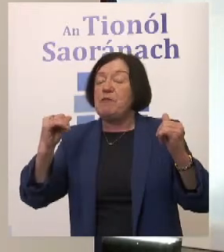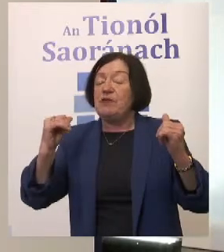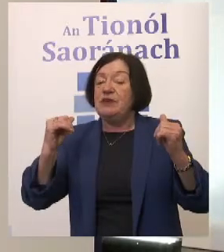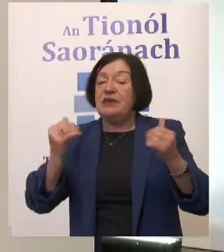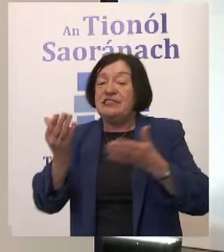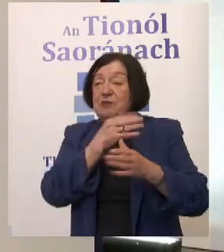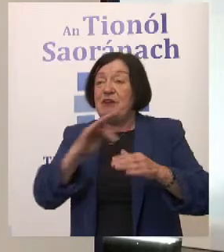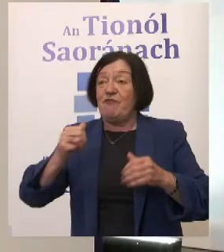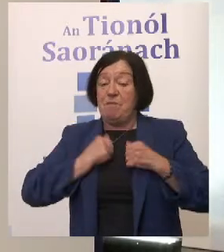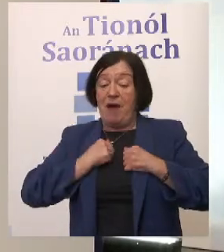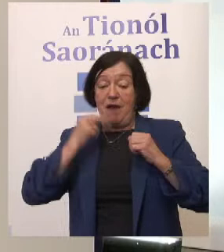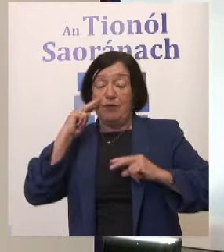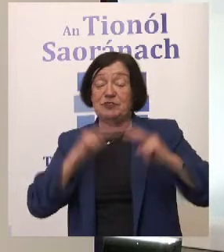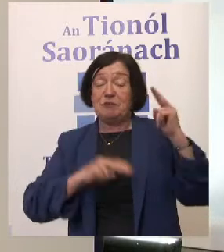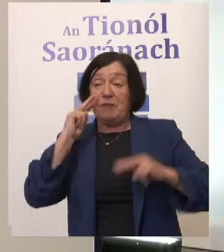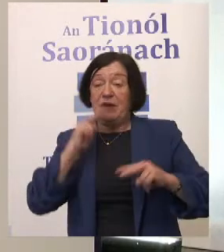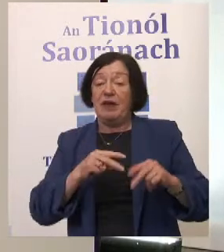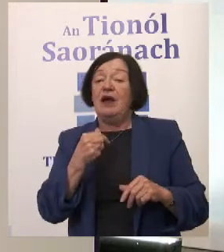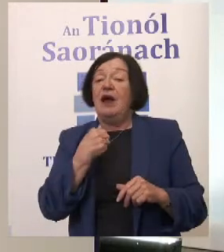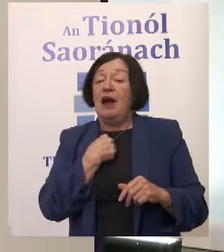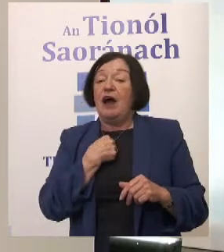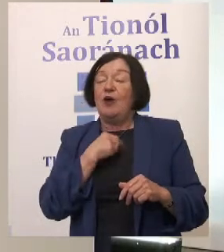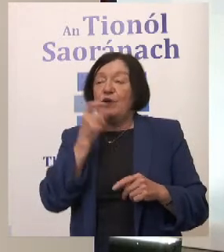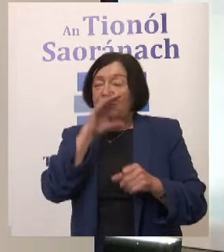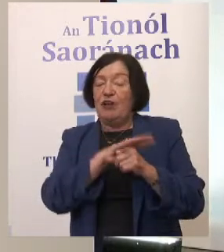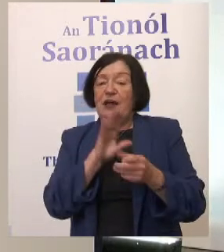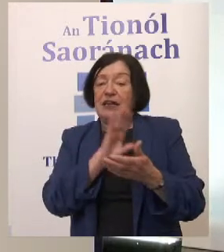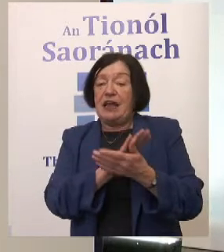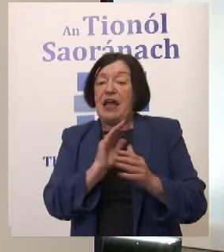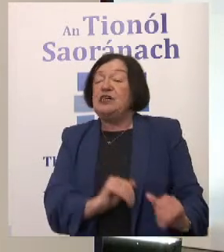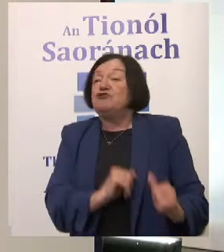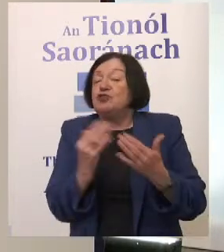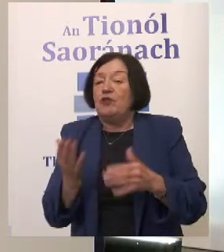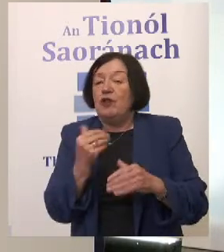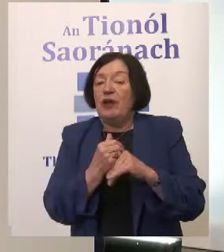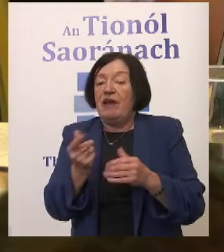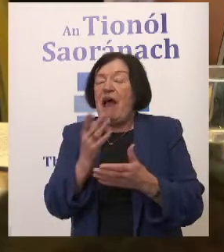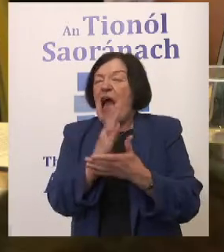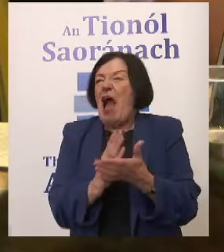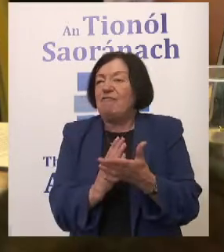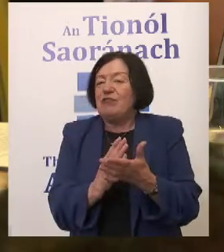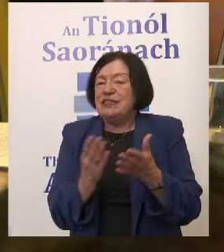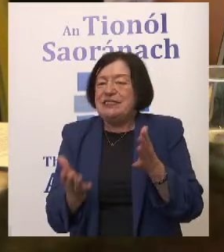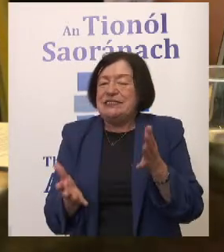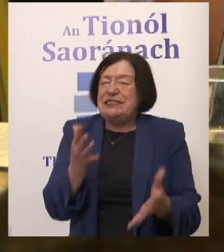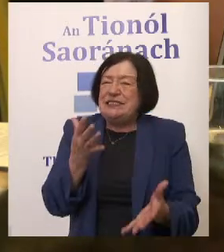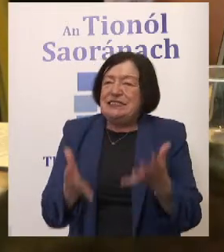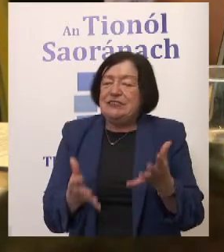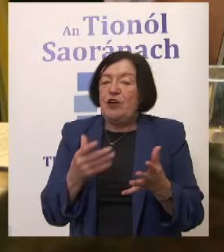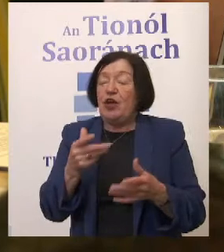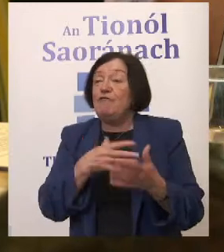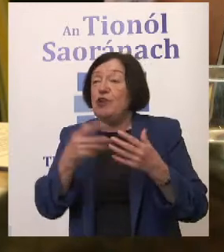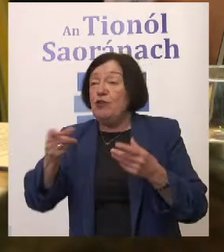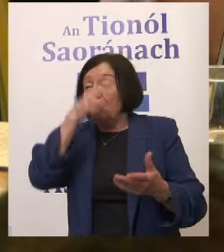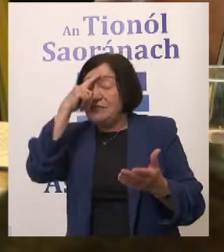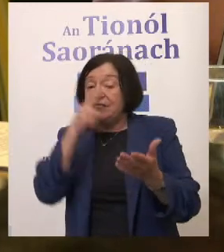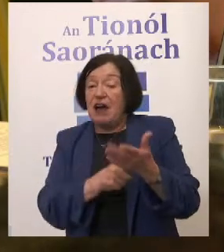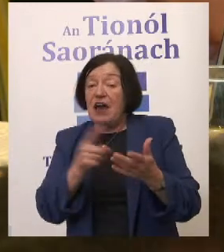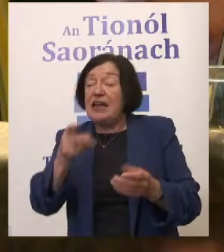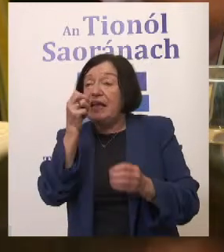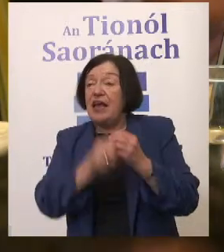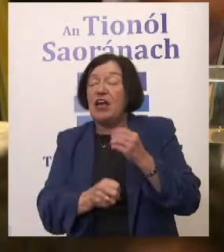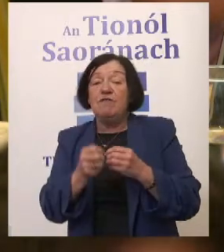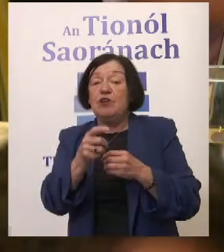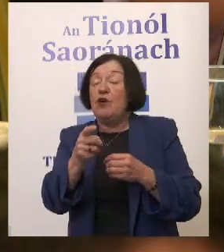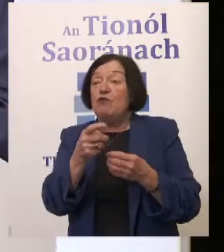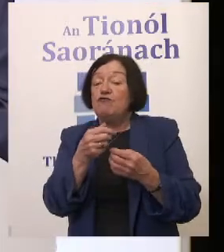perspective. I would very much caution against the introduction of something that's halfway. So I think whatever you do at the end of the day, if you don't get